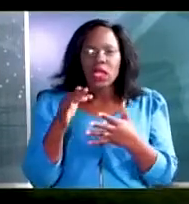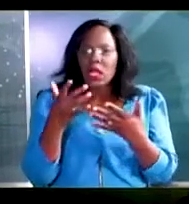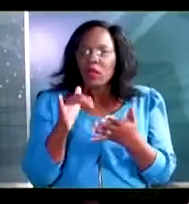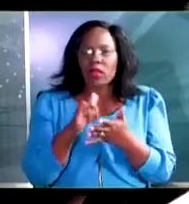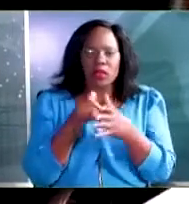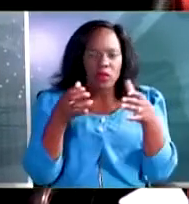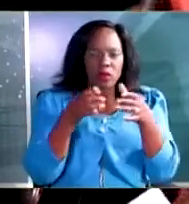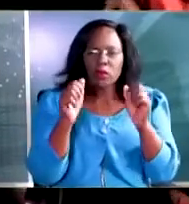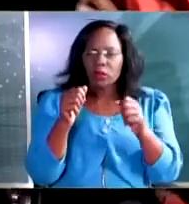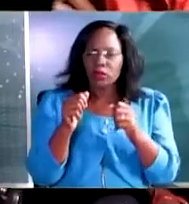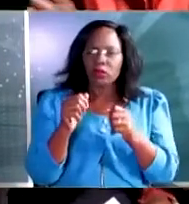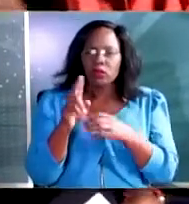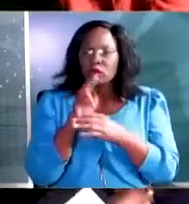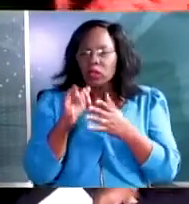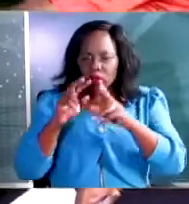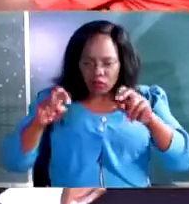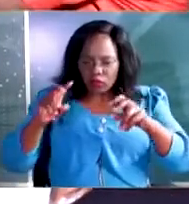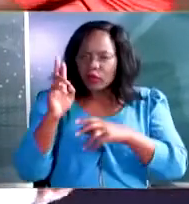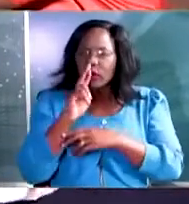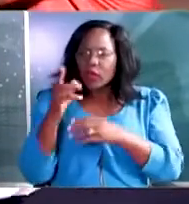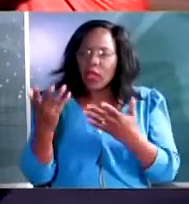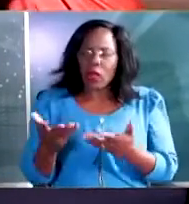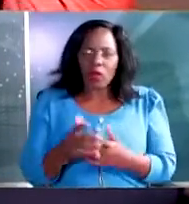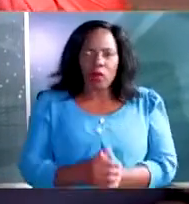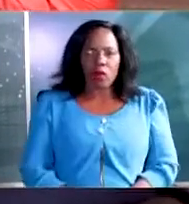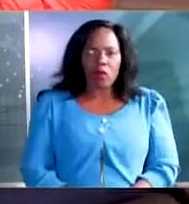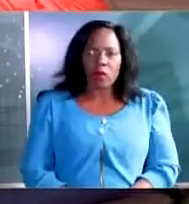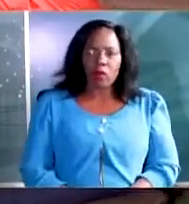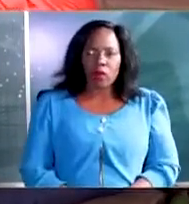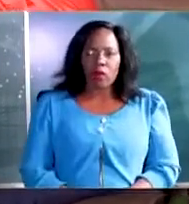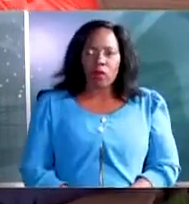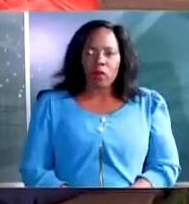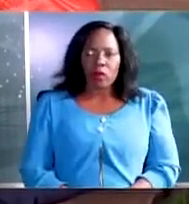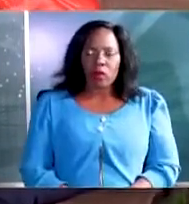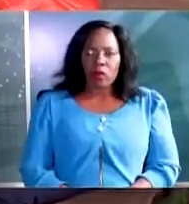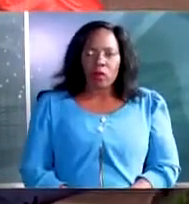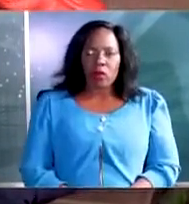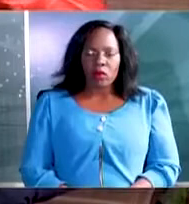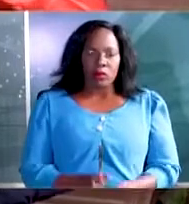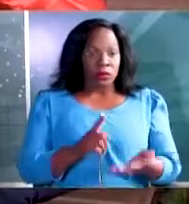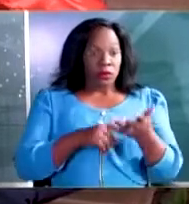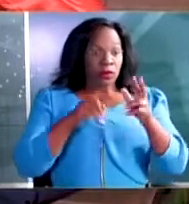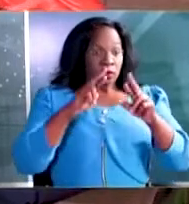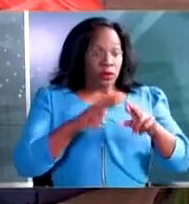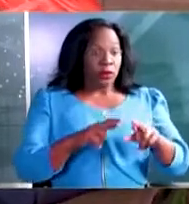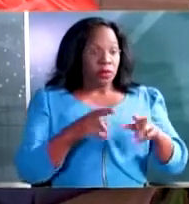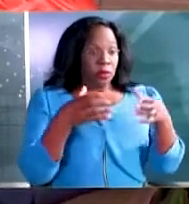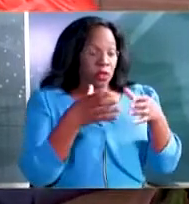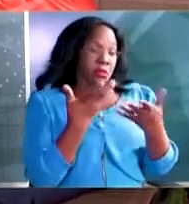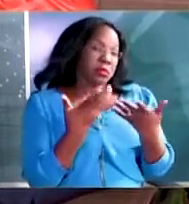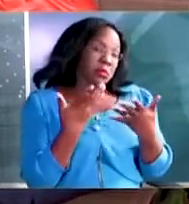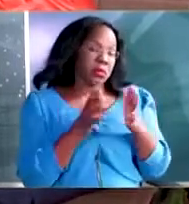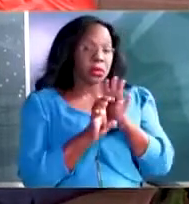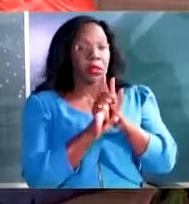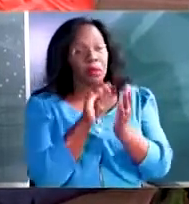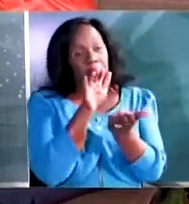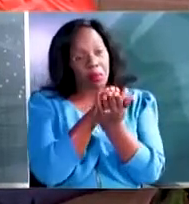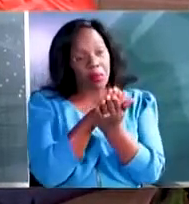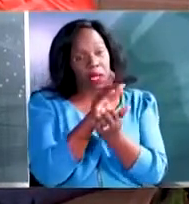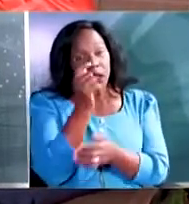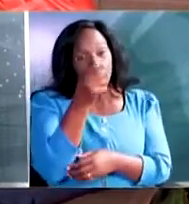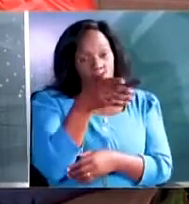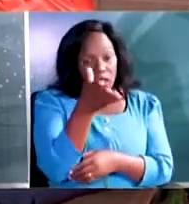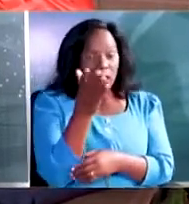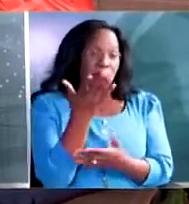an organization go into hunting for threats? Great. Well, what happens is an organization, say for example a bank within Kenya,